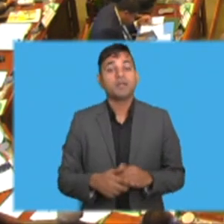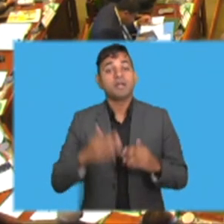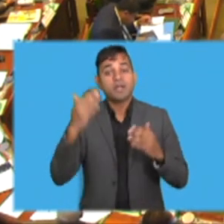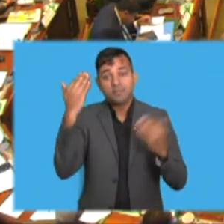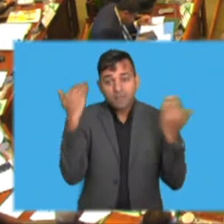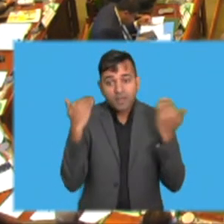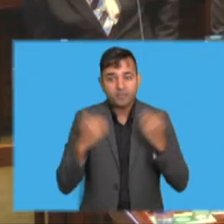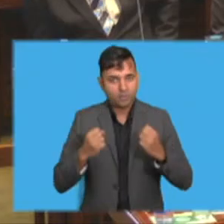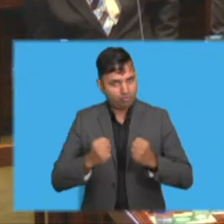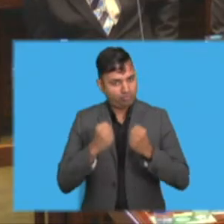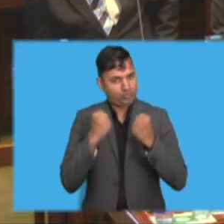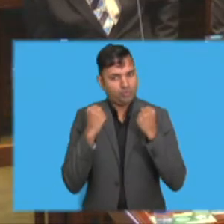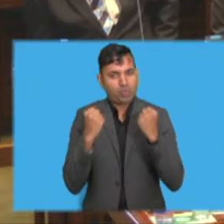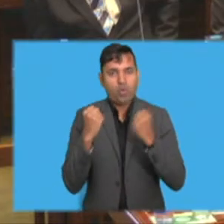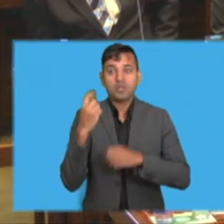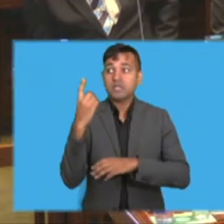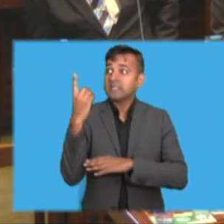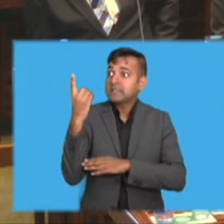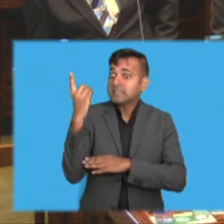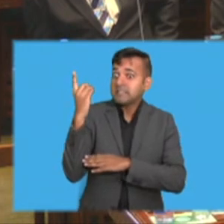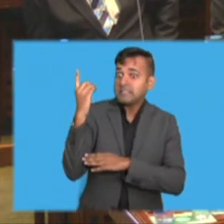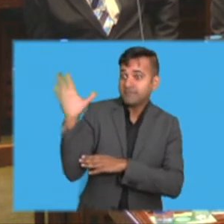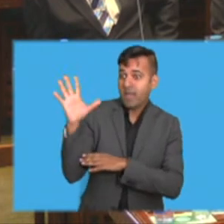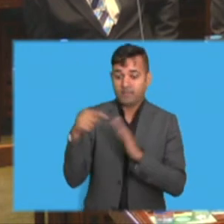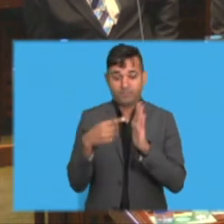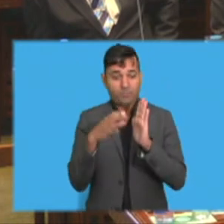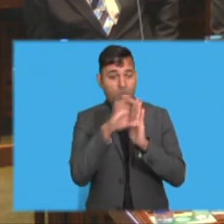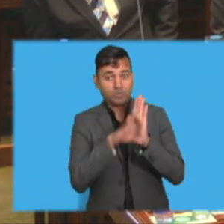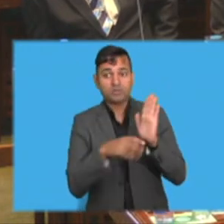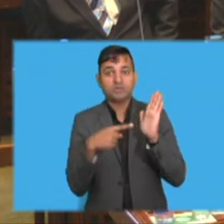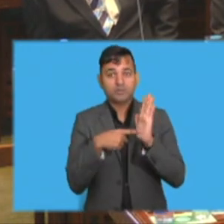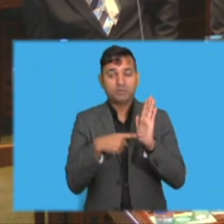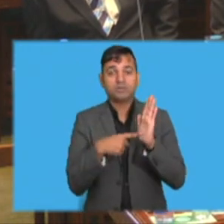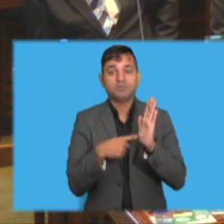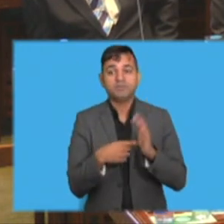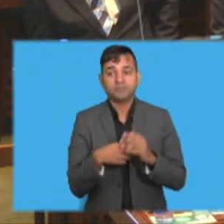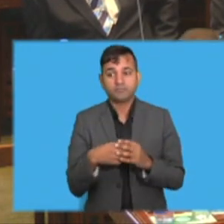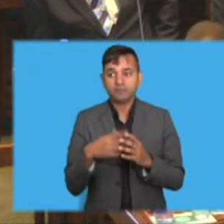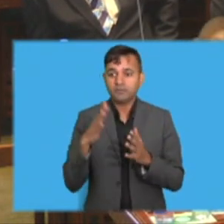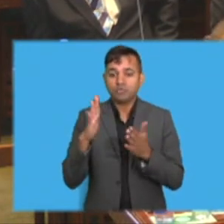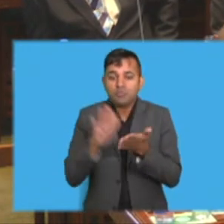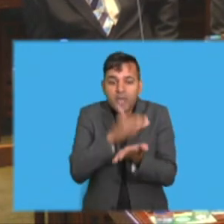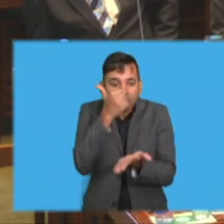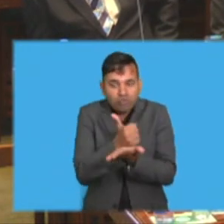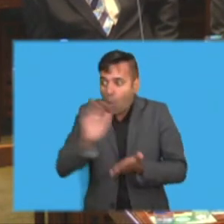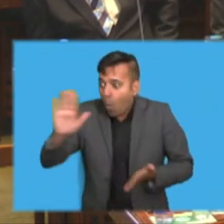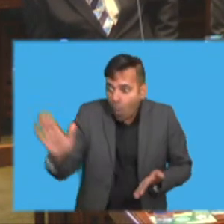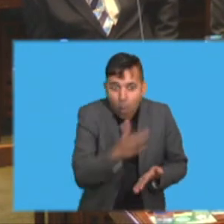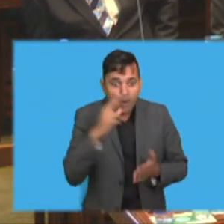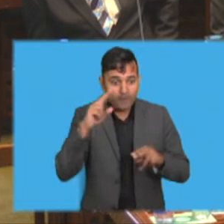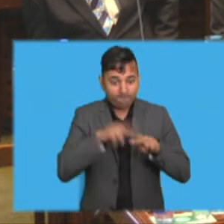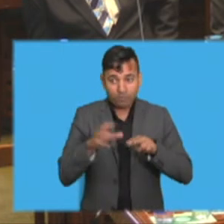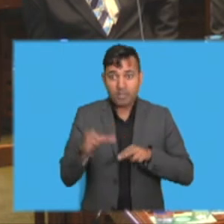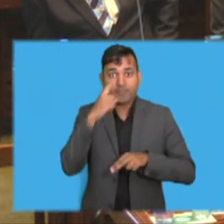institutions it establishes that guarantees equality in our society. And it is equality that unites us as